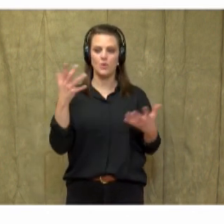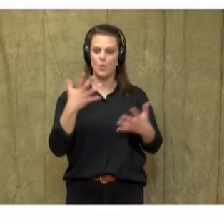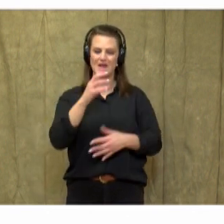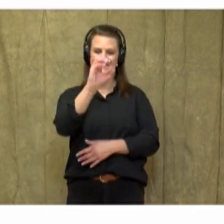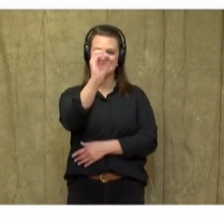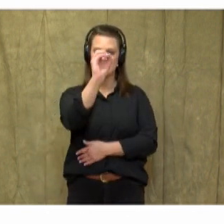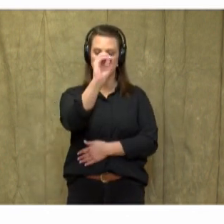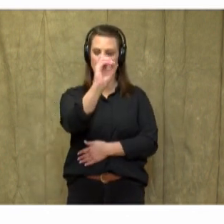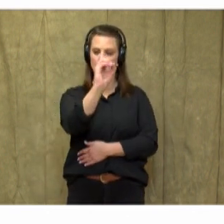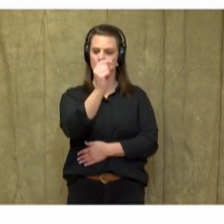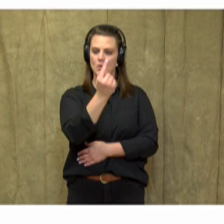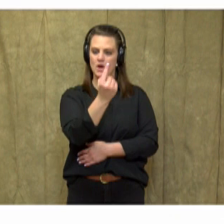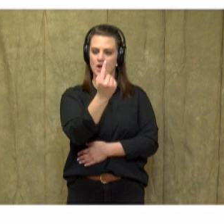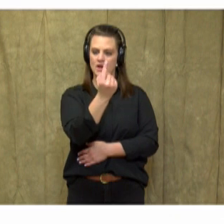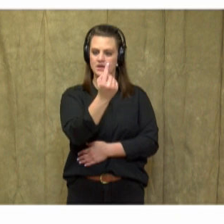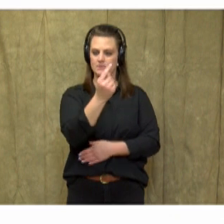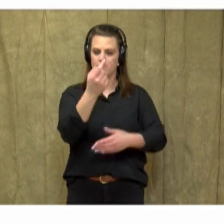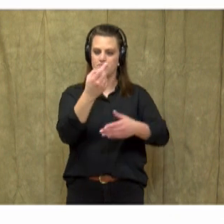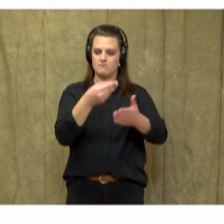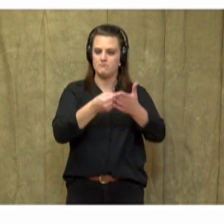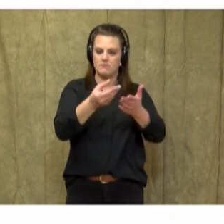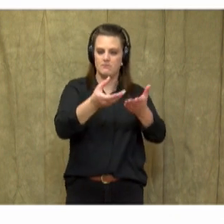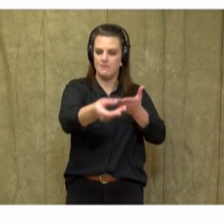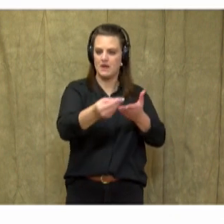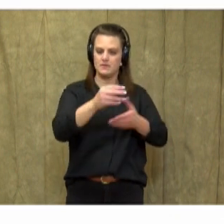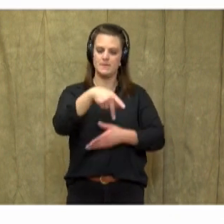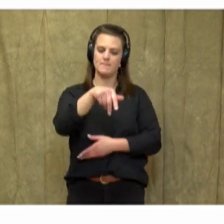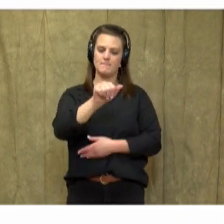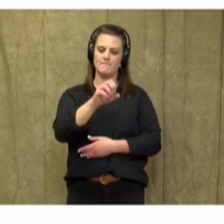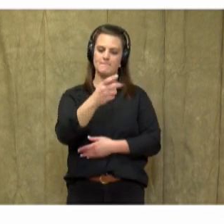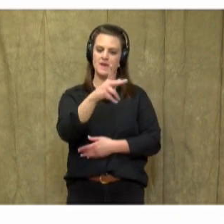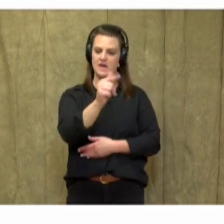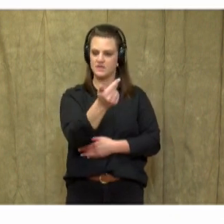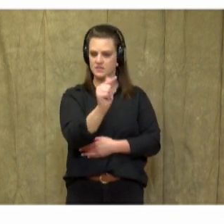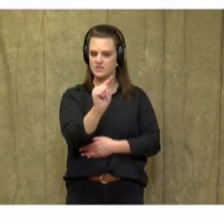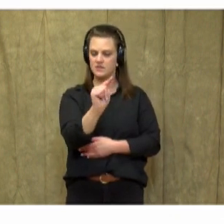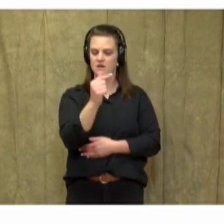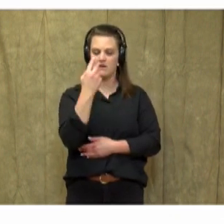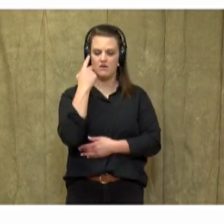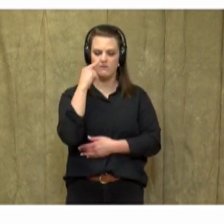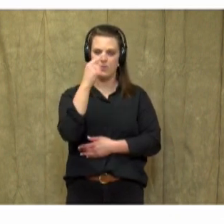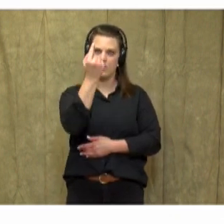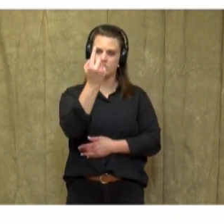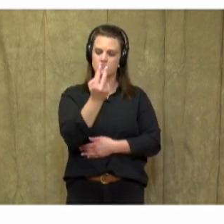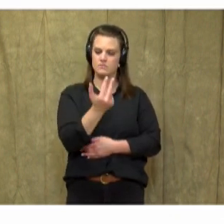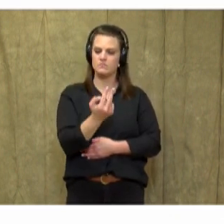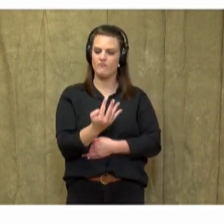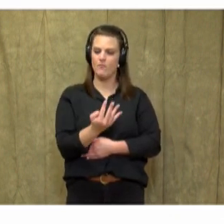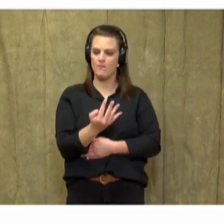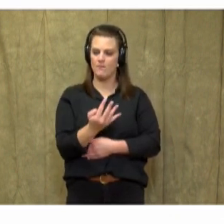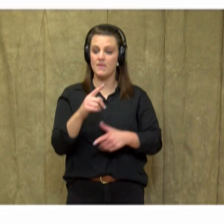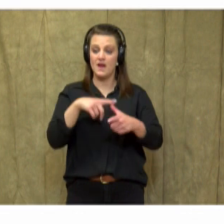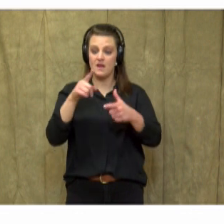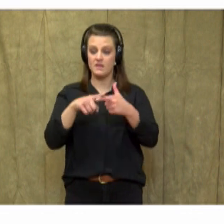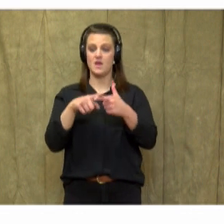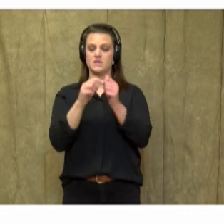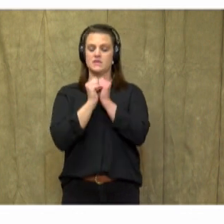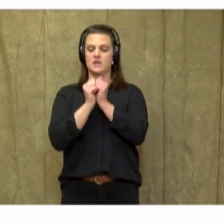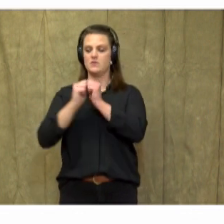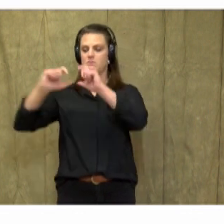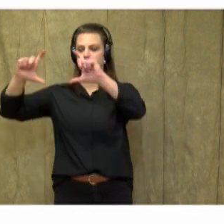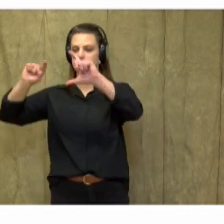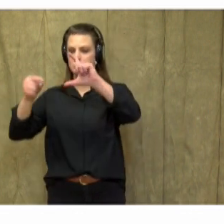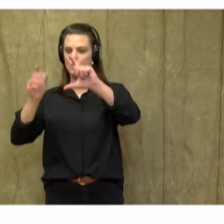to 4 packages in the table. And then we're going to write the ordered pairs.